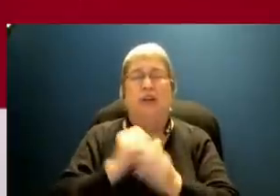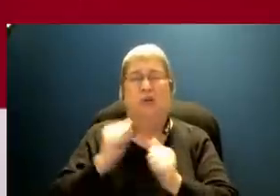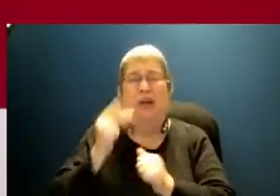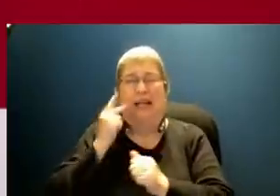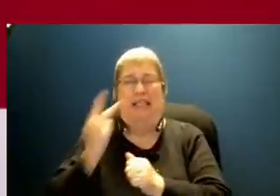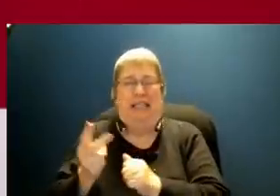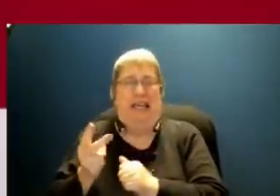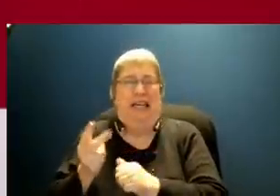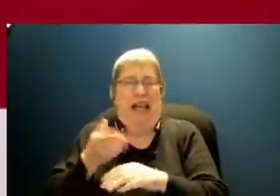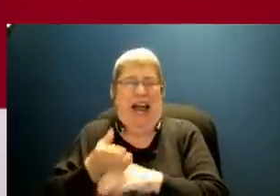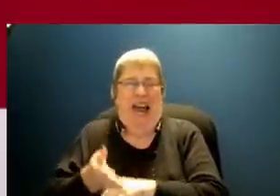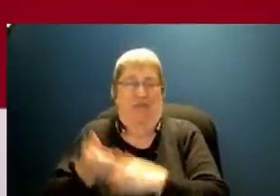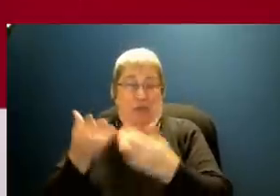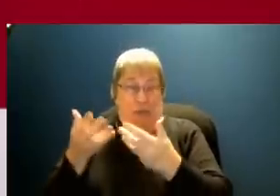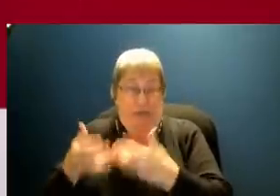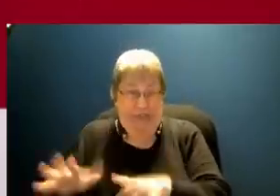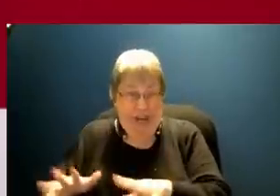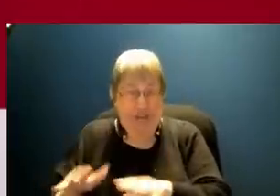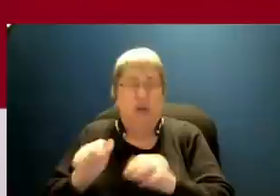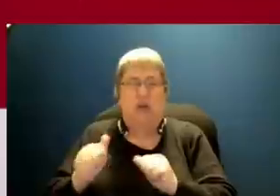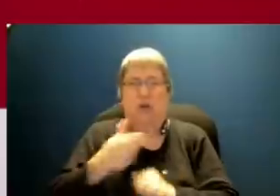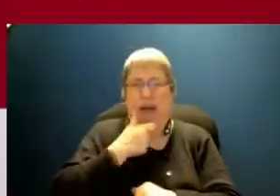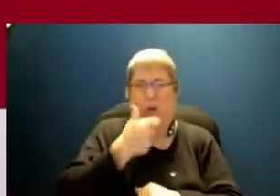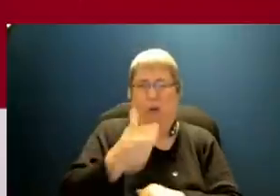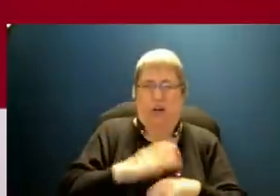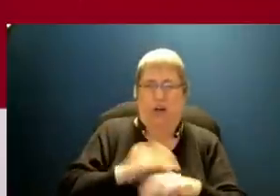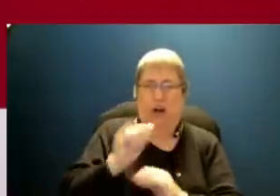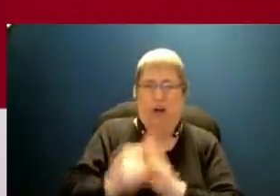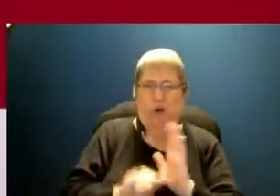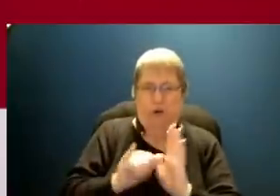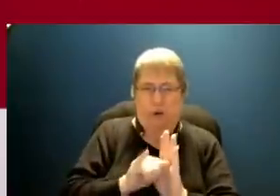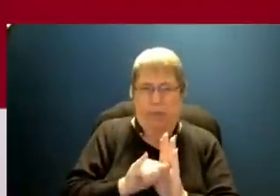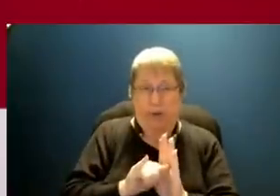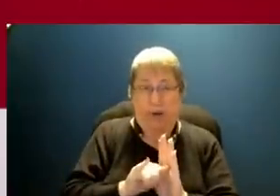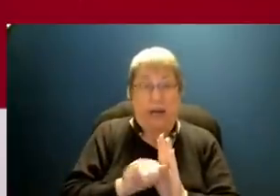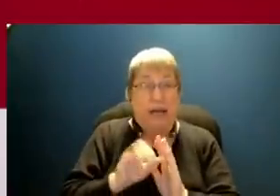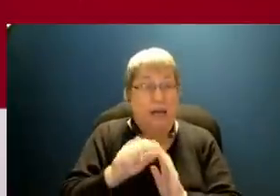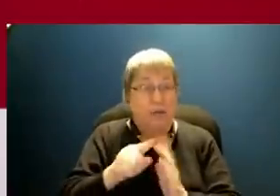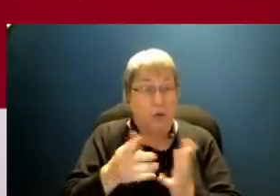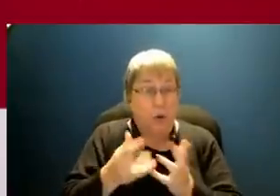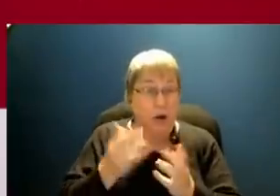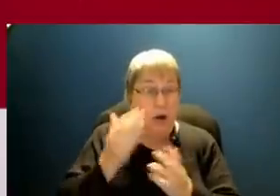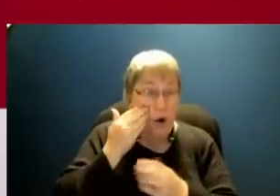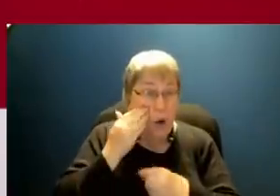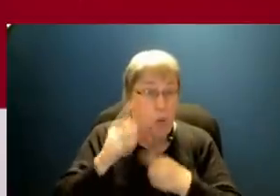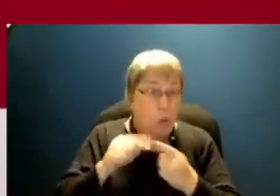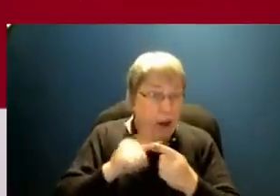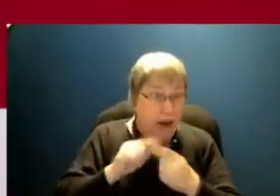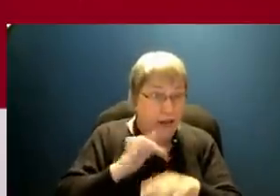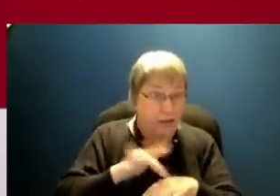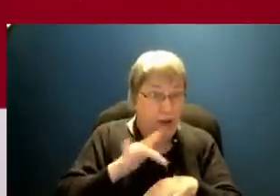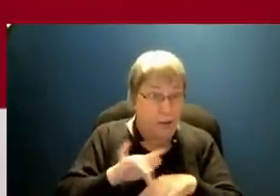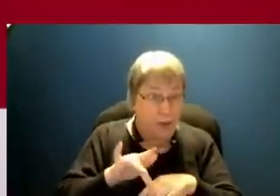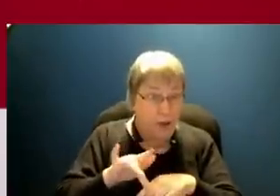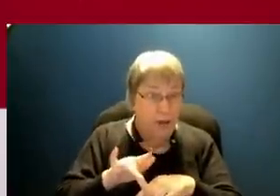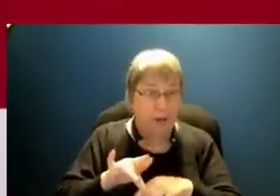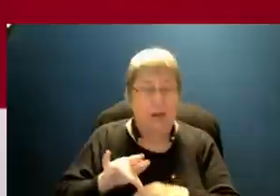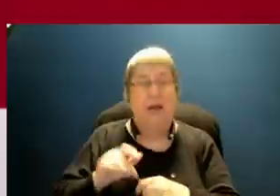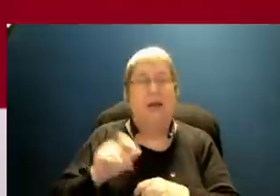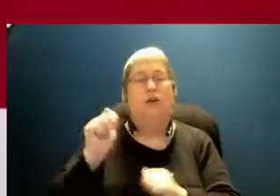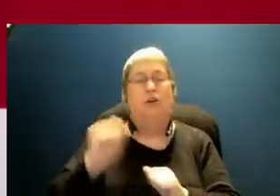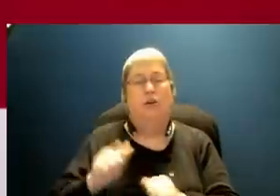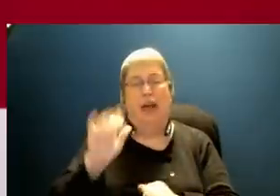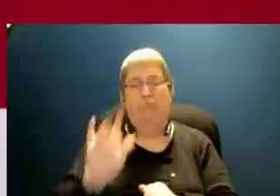our broadcast concludes. And to receive a notification on when this video and others will become available, please be sure to subscribe to